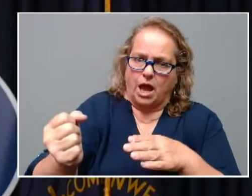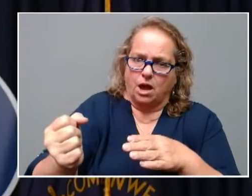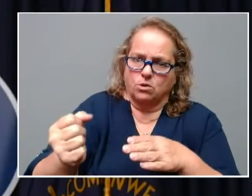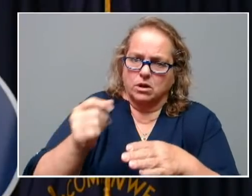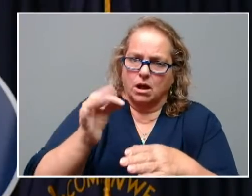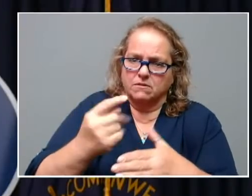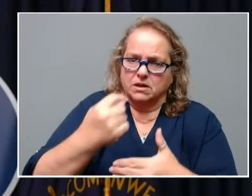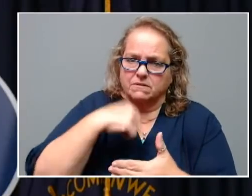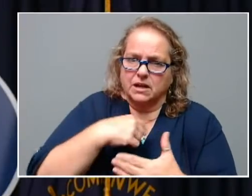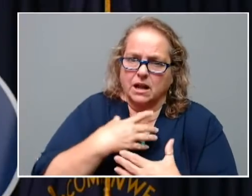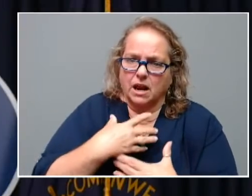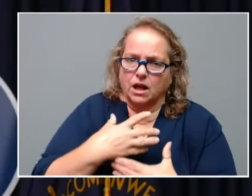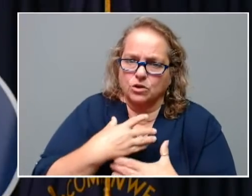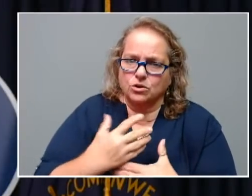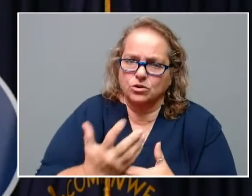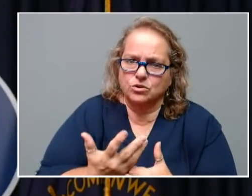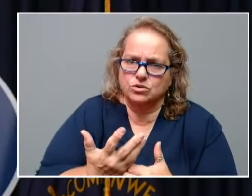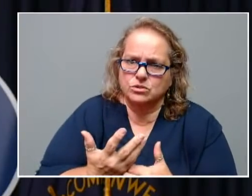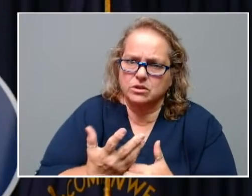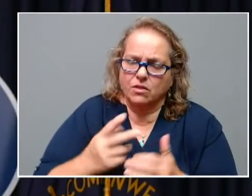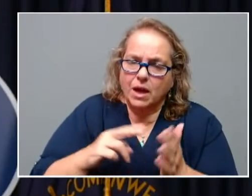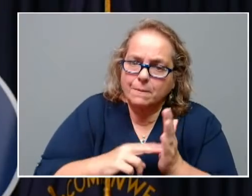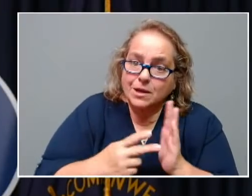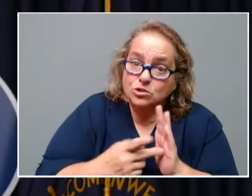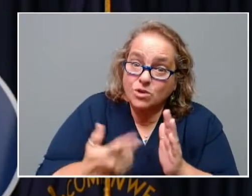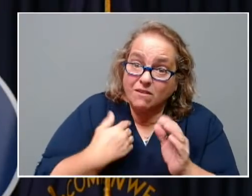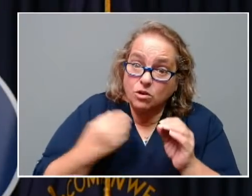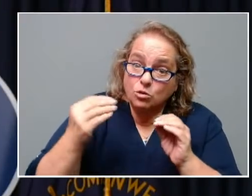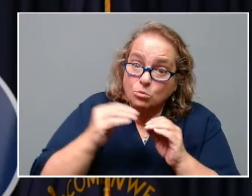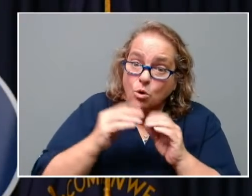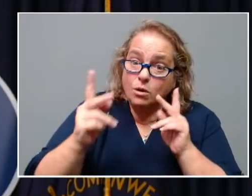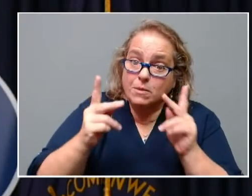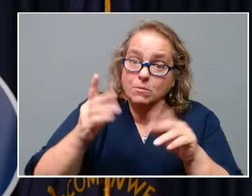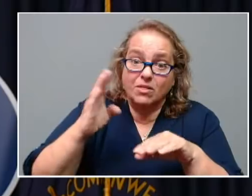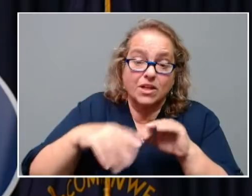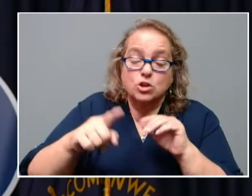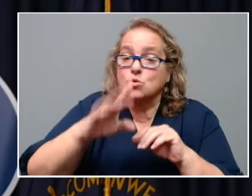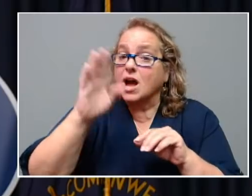that you have so many more people than you have ever seen on them."